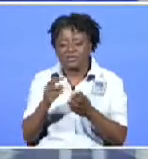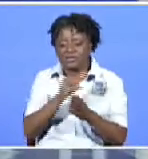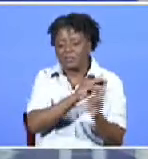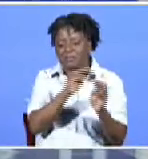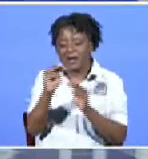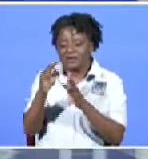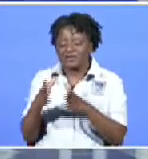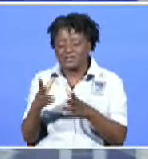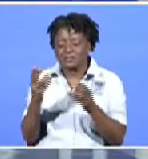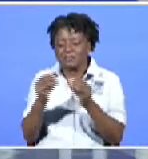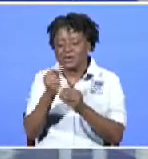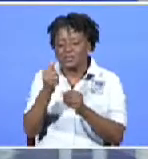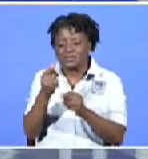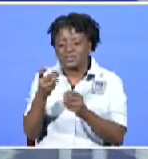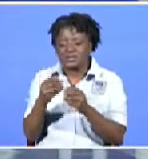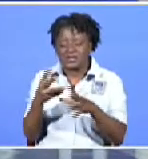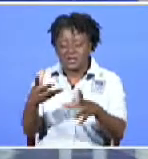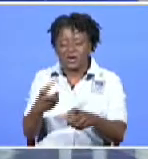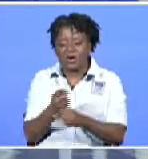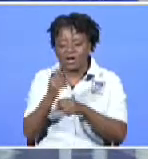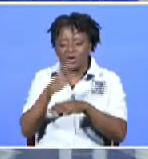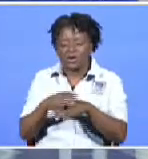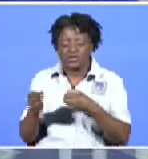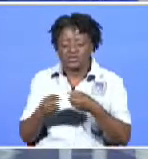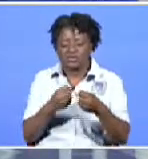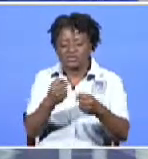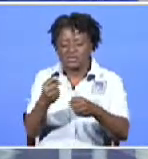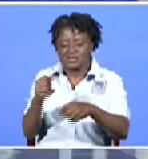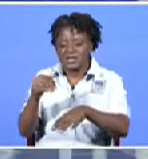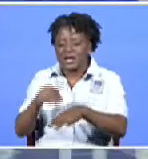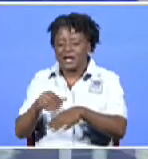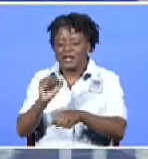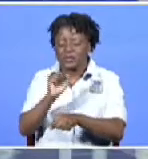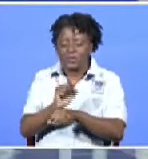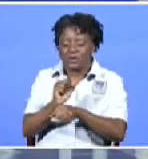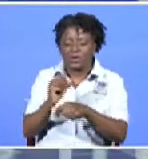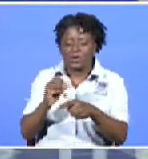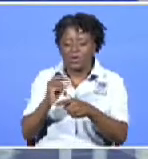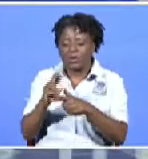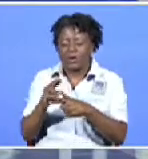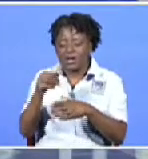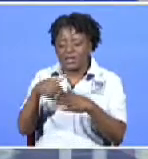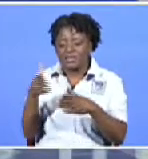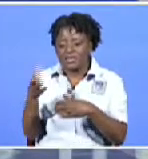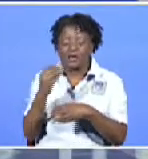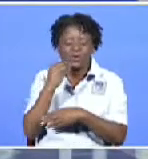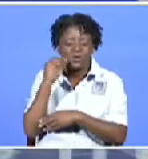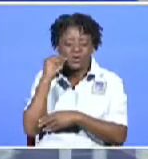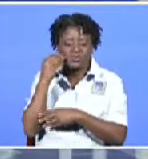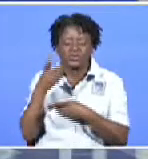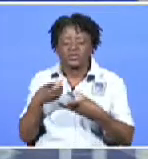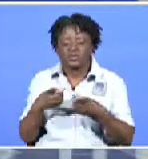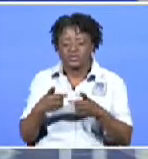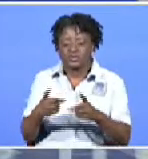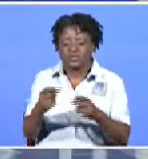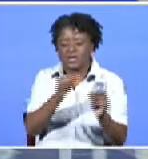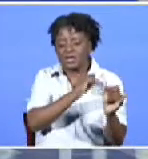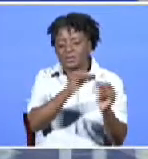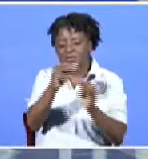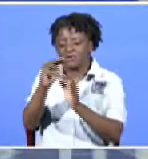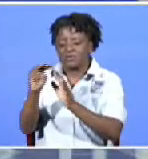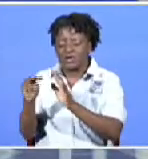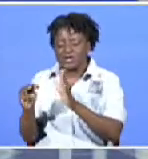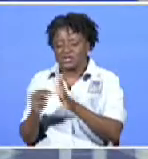mostly apprehended on the streets, in their place of employment, or while in their homes during immigration department raids here in the Bahamas.